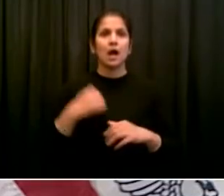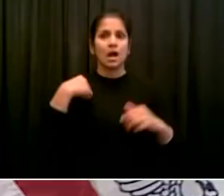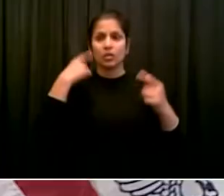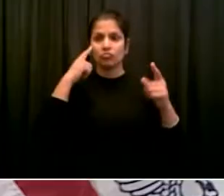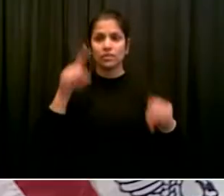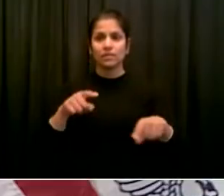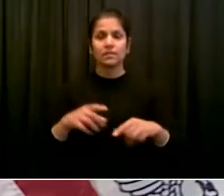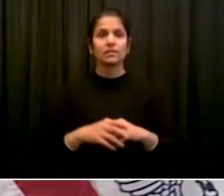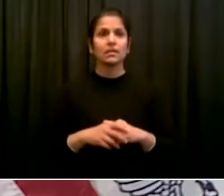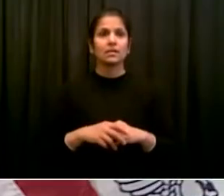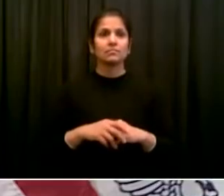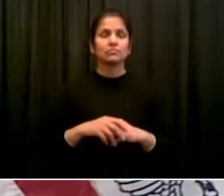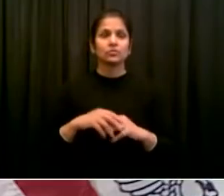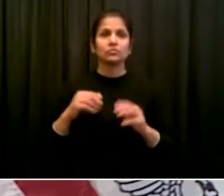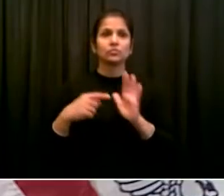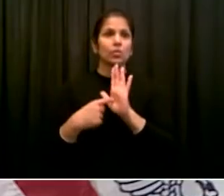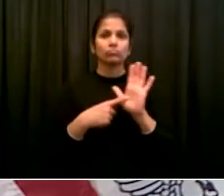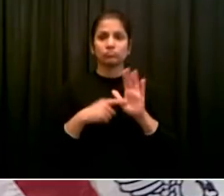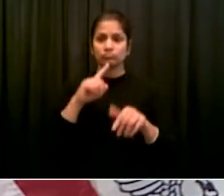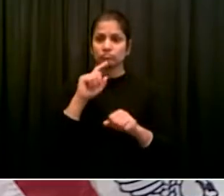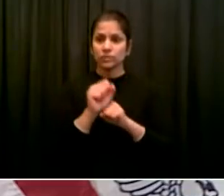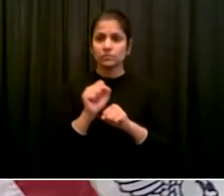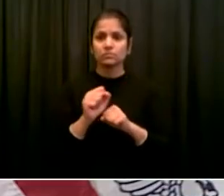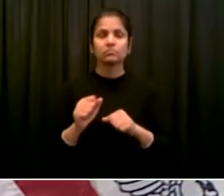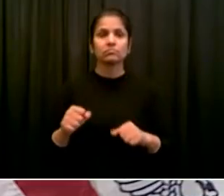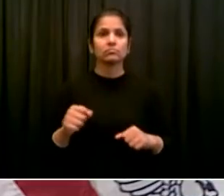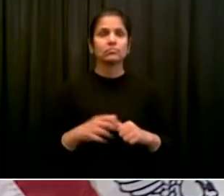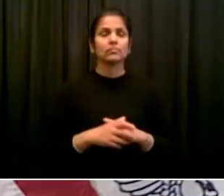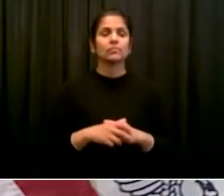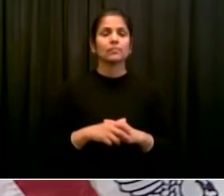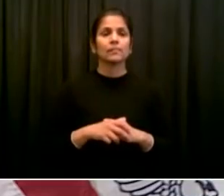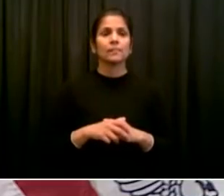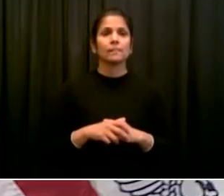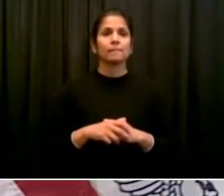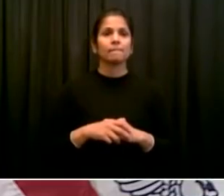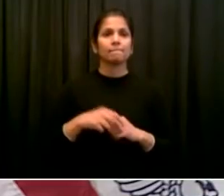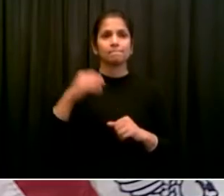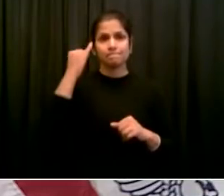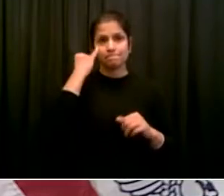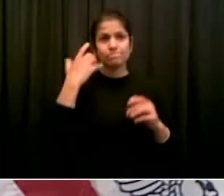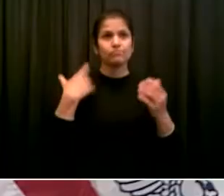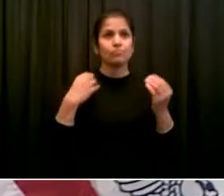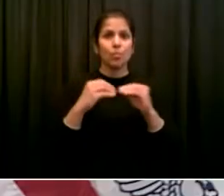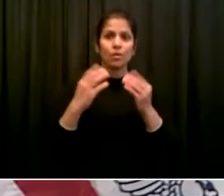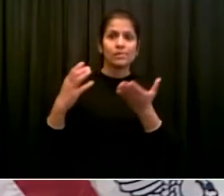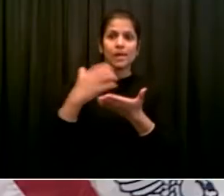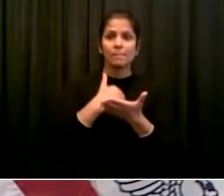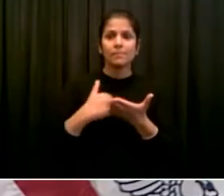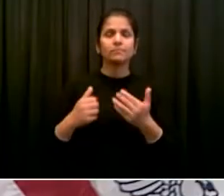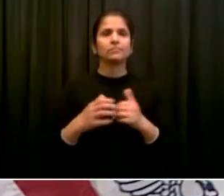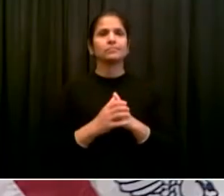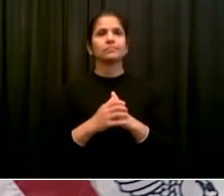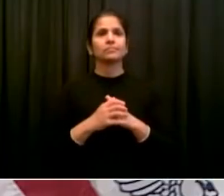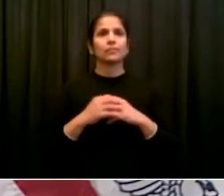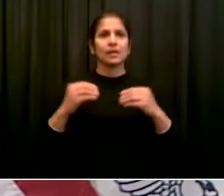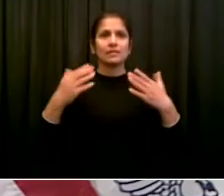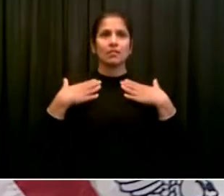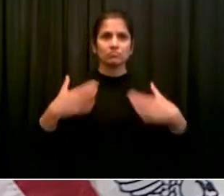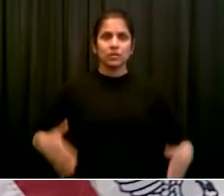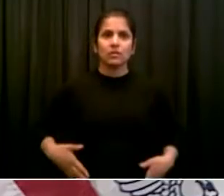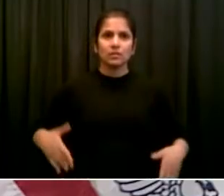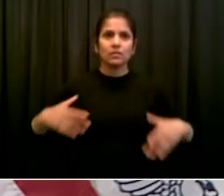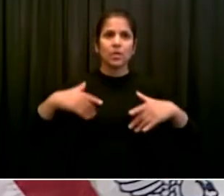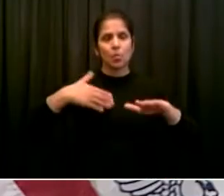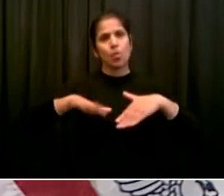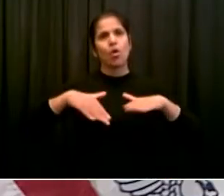data. If you have a car, if you've got more income, more mobility, all of those things are